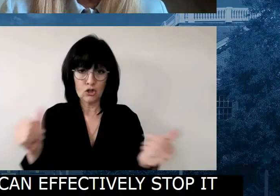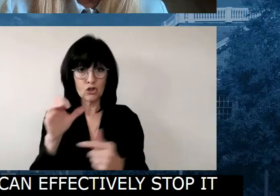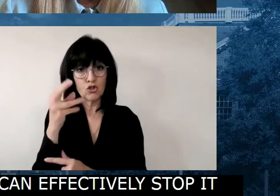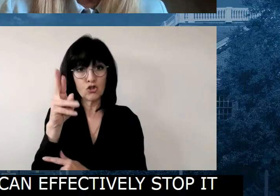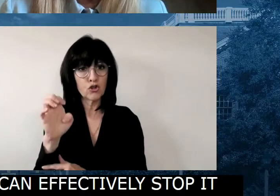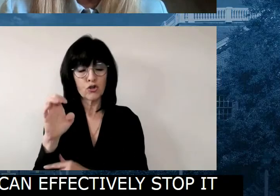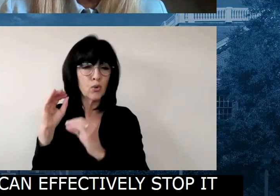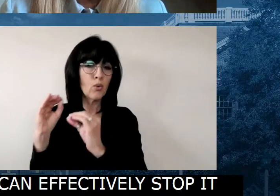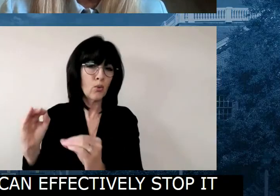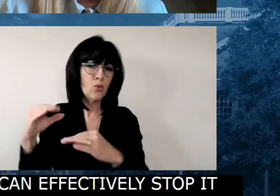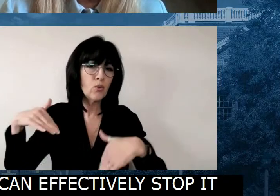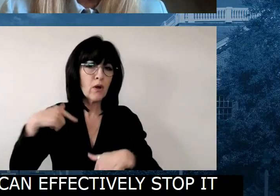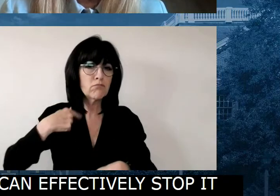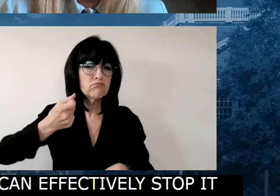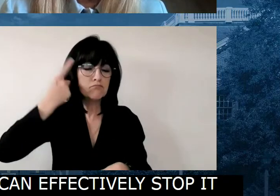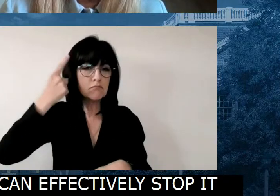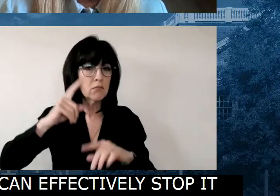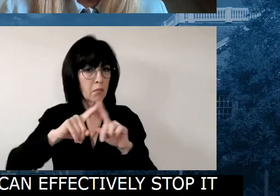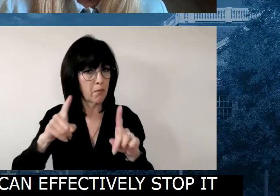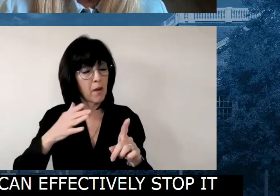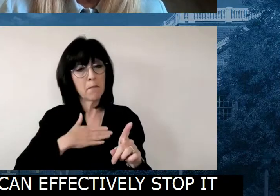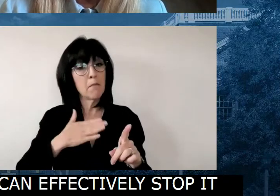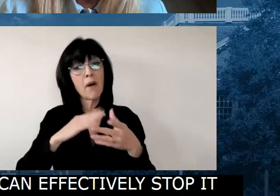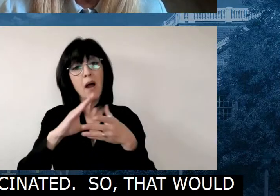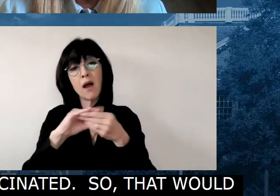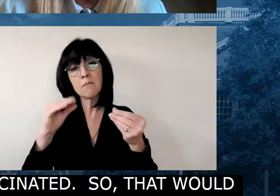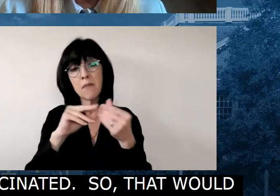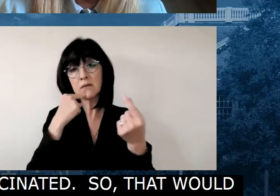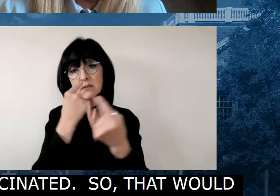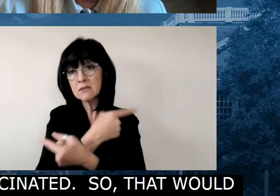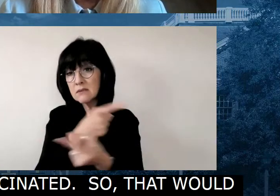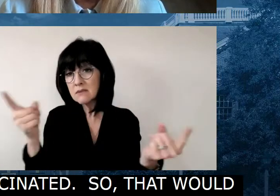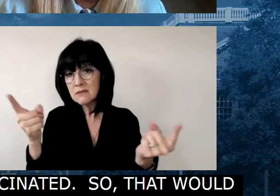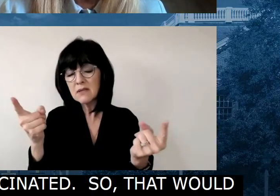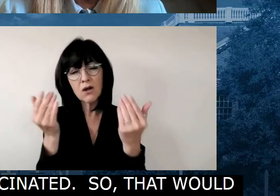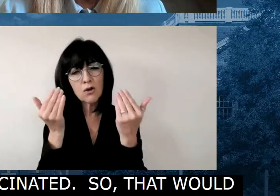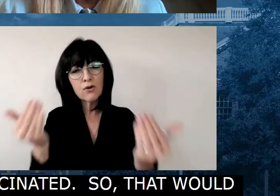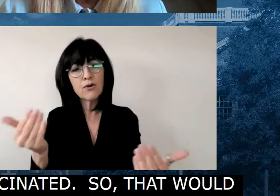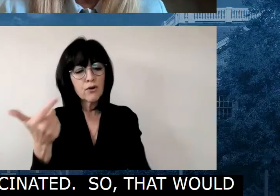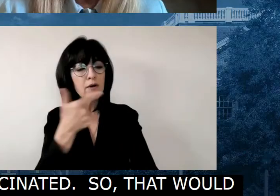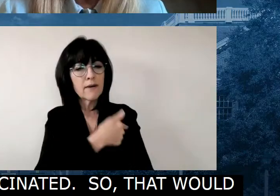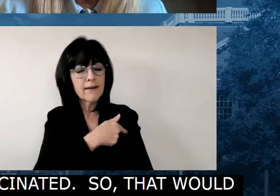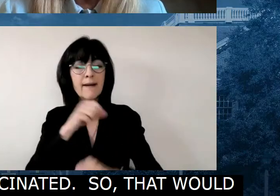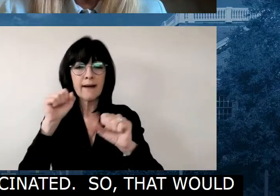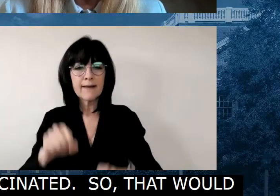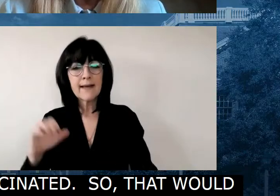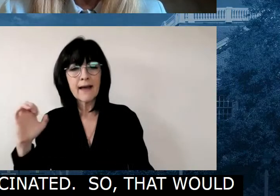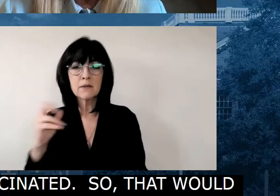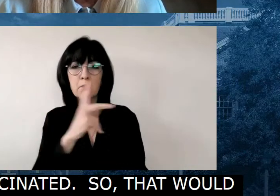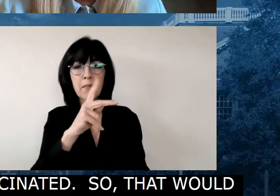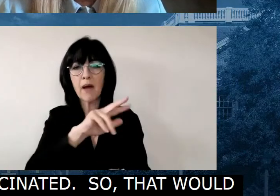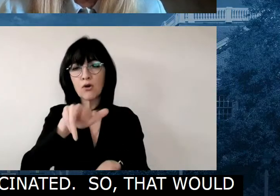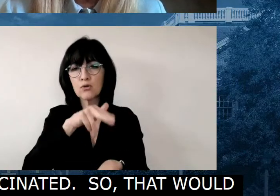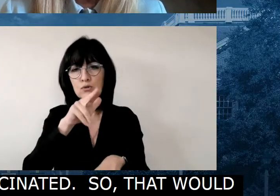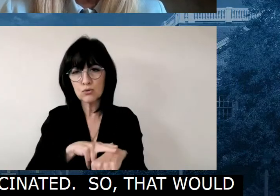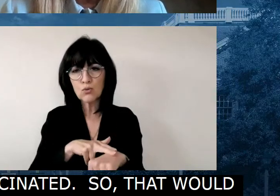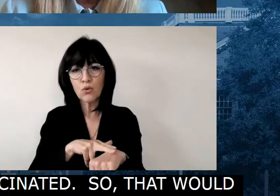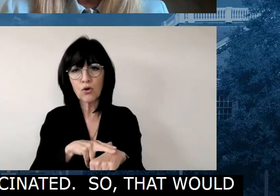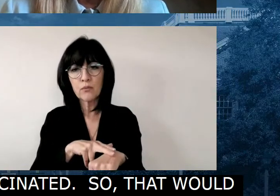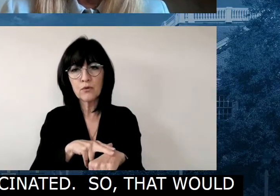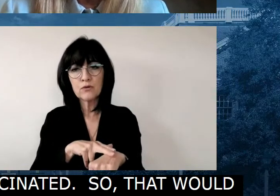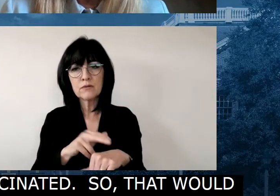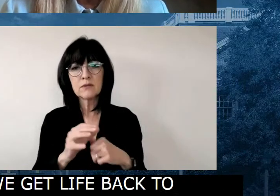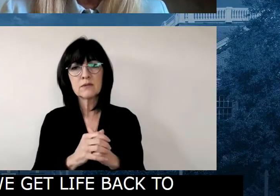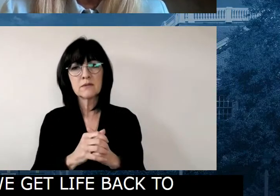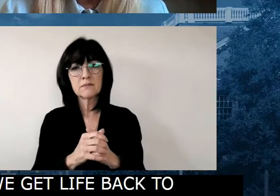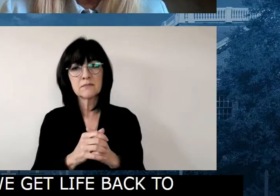message: get vaccinated, and we'll get life back to normal here in our state. We'll still have the challenges that we just talked